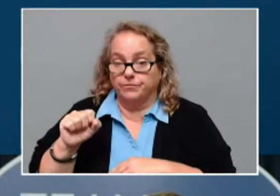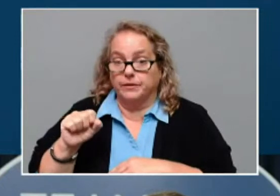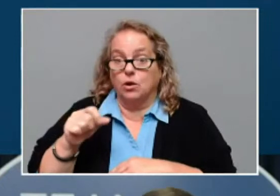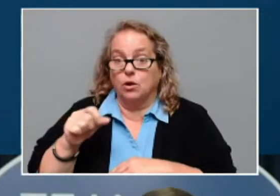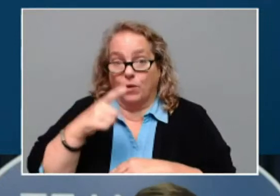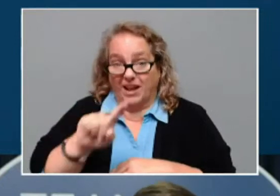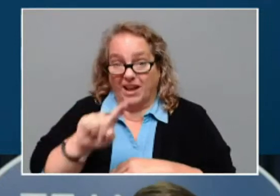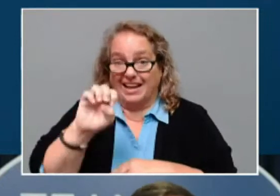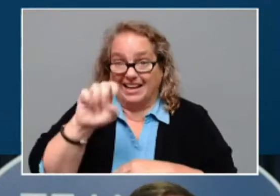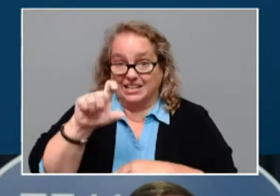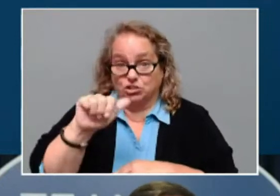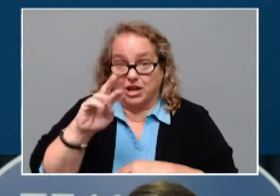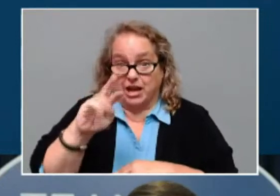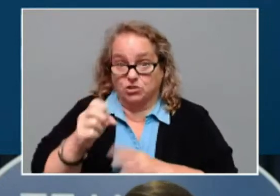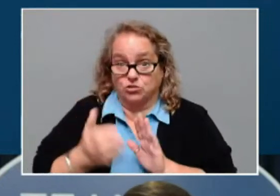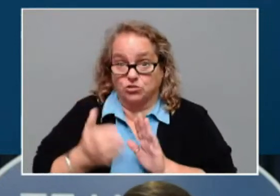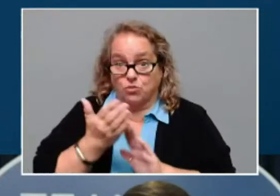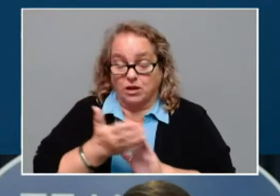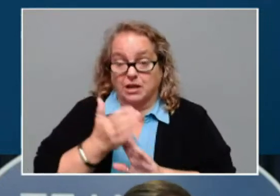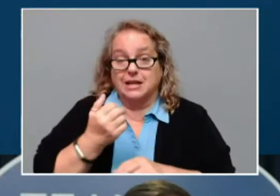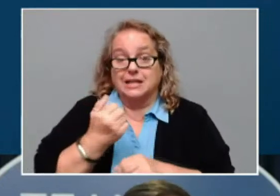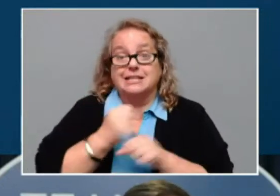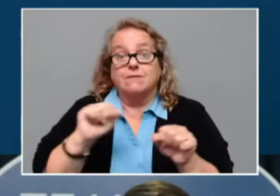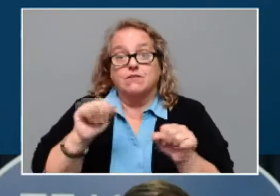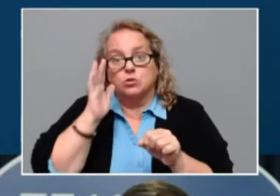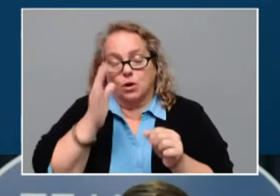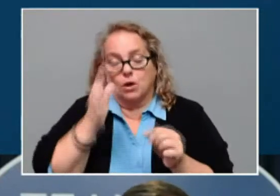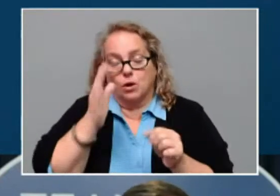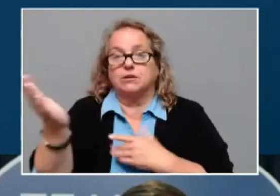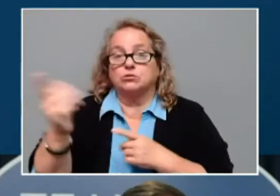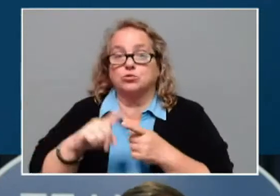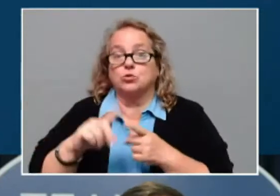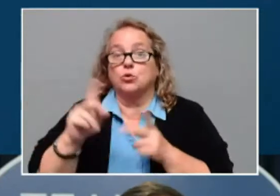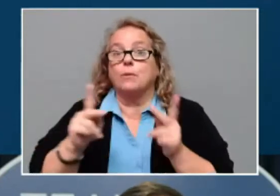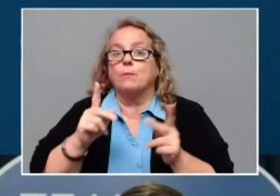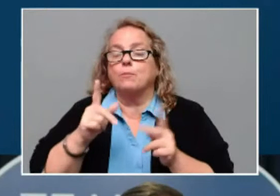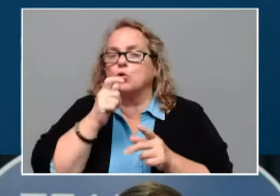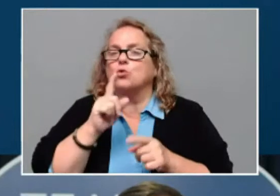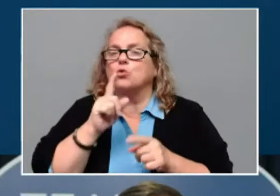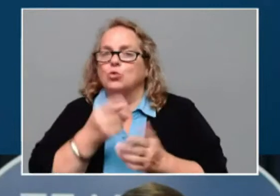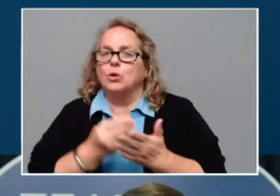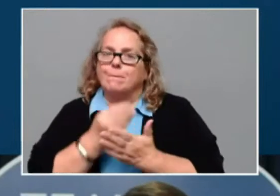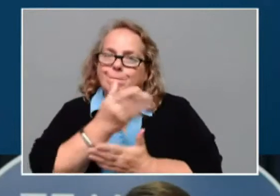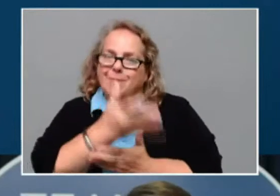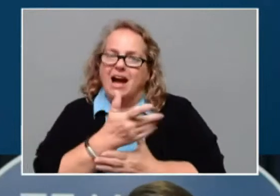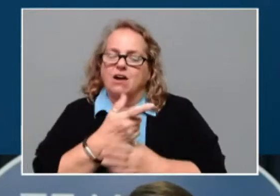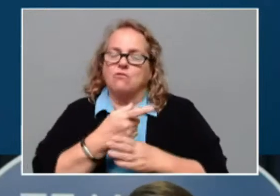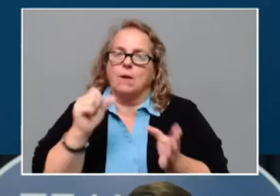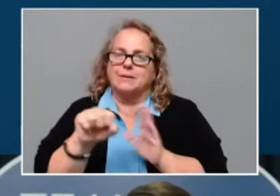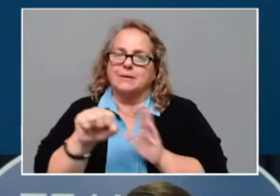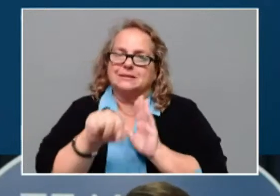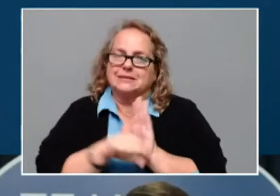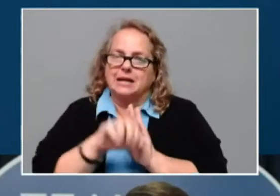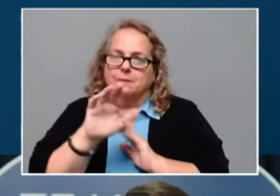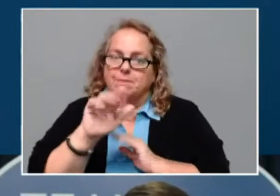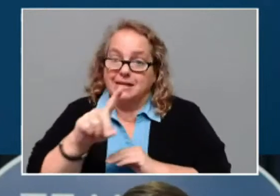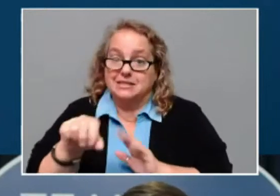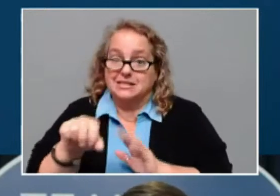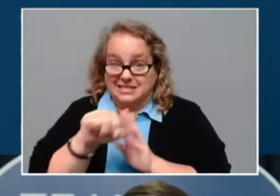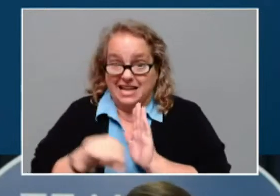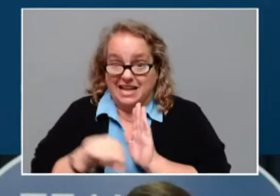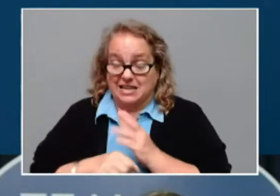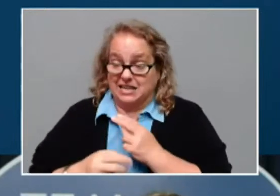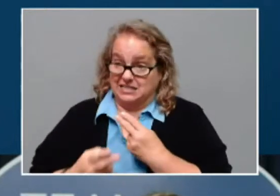savings are going to be passed to the people who actually buy off the state-based exchange. So everything the state is saving, the people are going